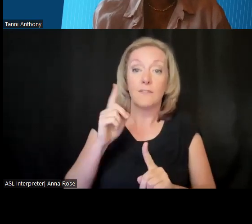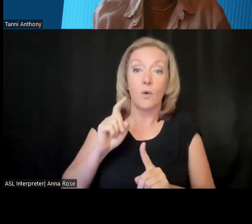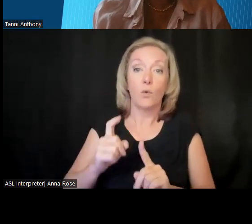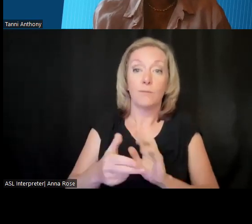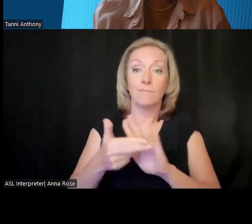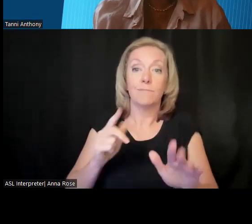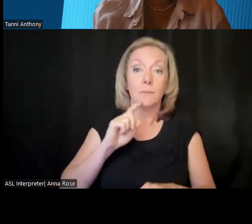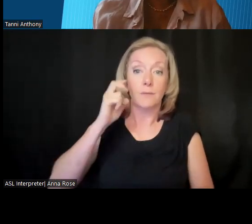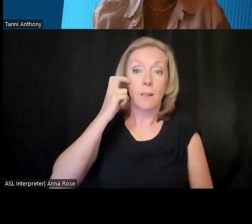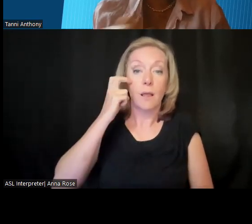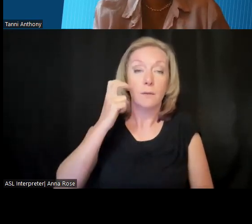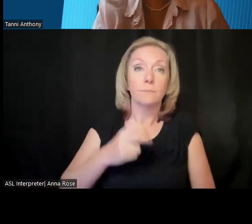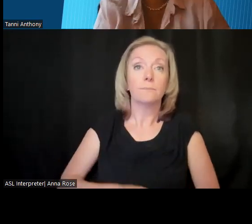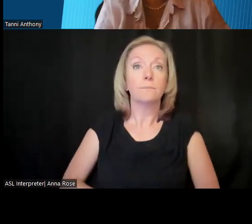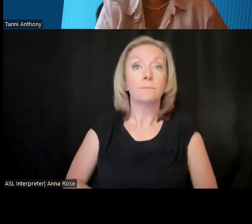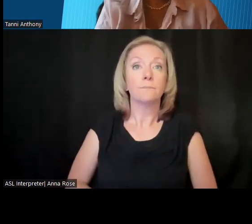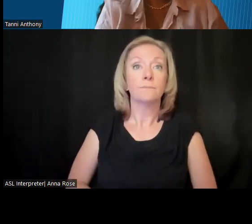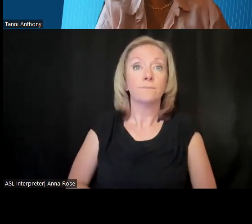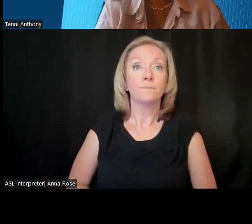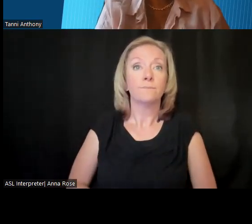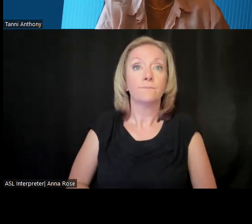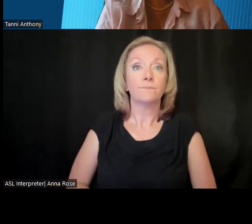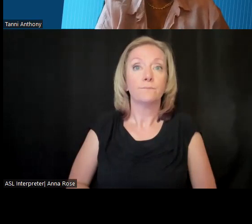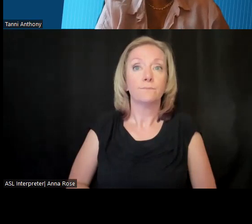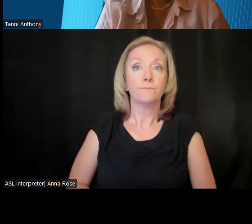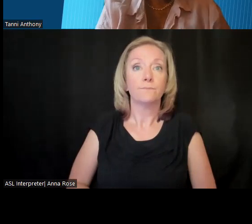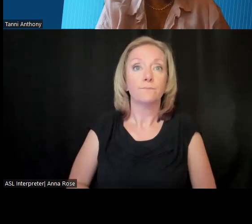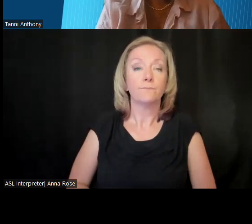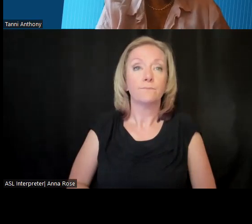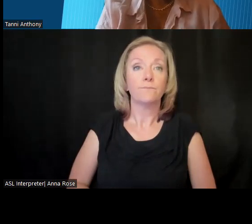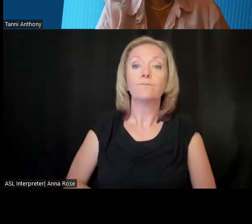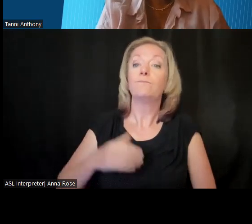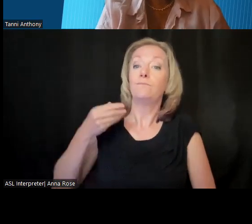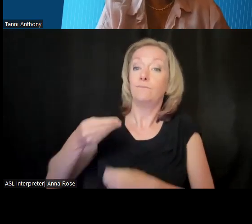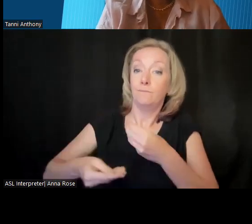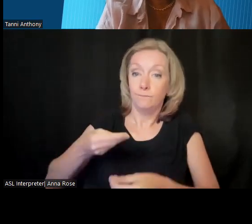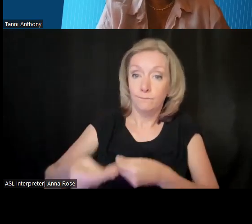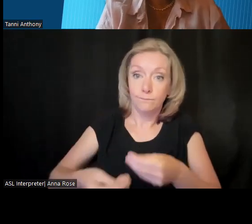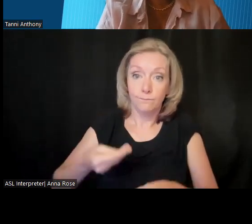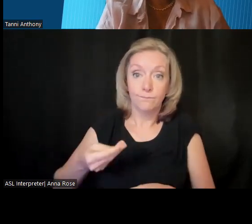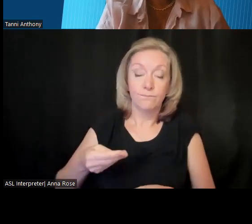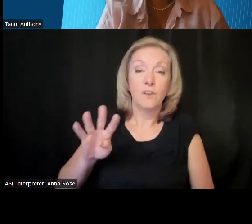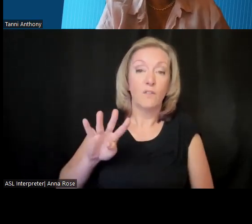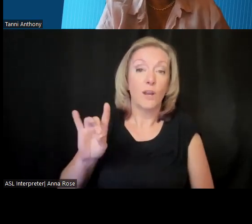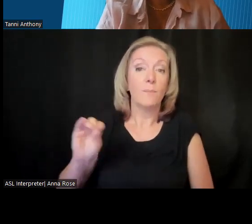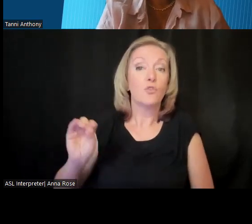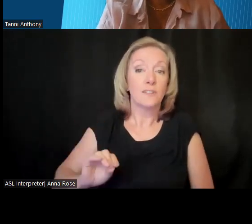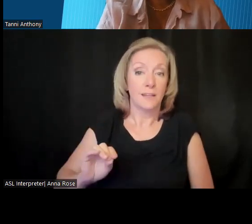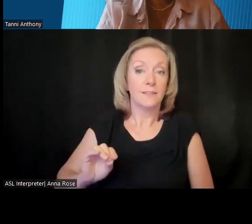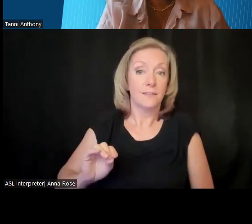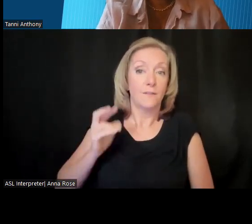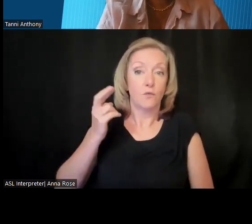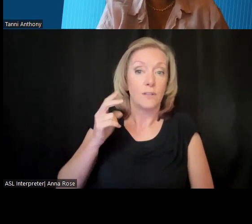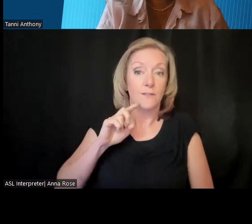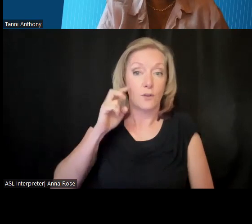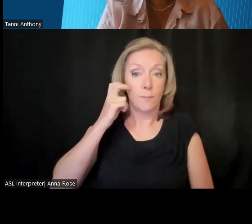very early on are diagnosed with deafblindness. Hereditary disorders, about 48% of the etiologies have